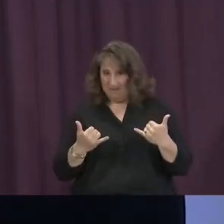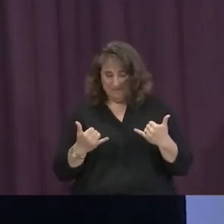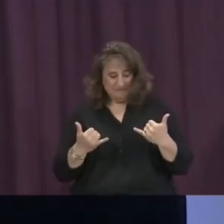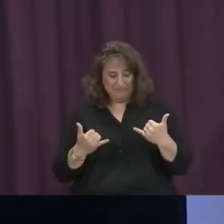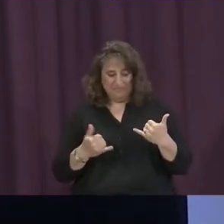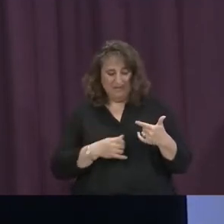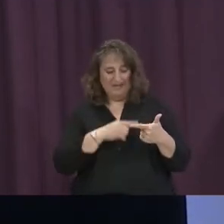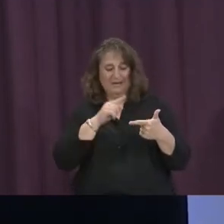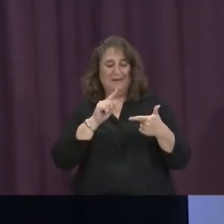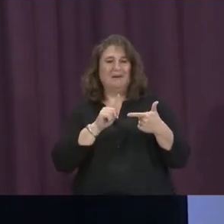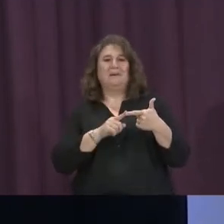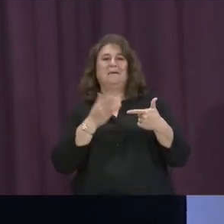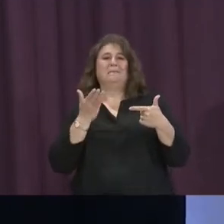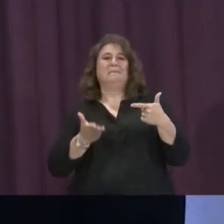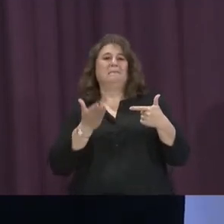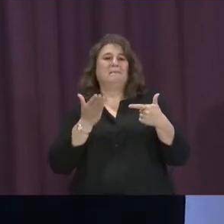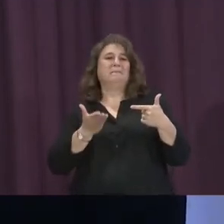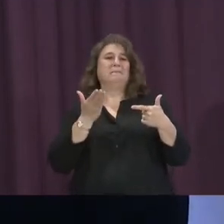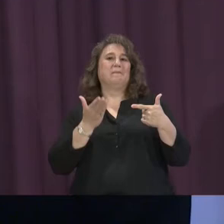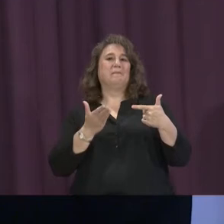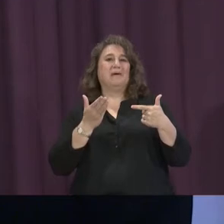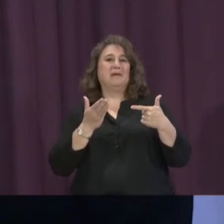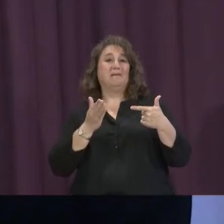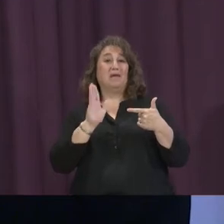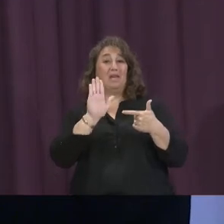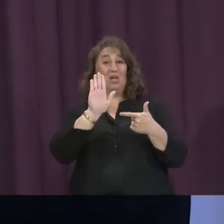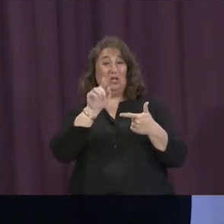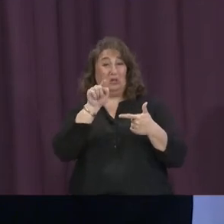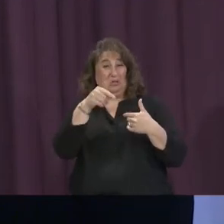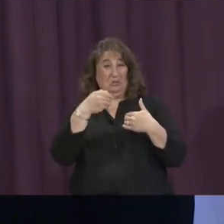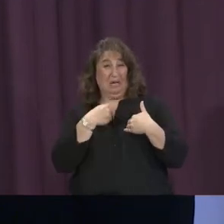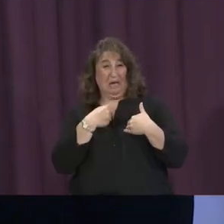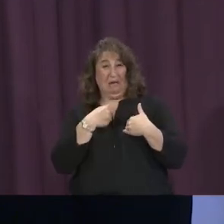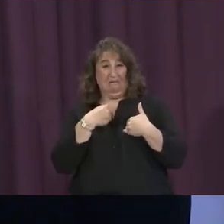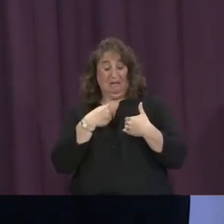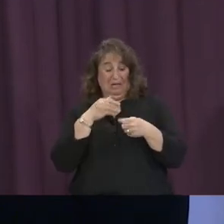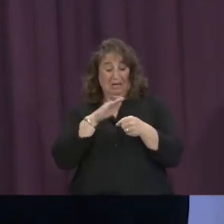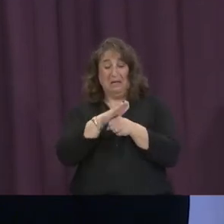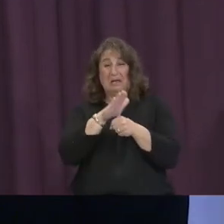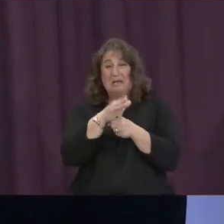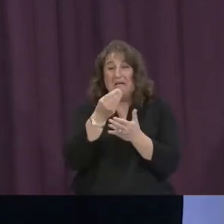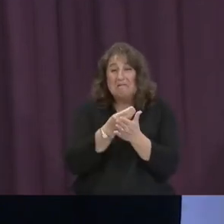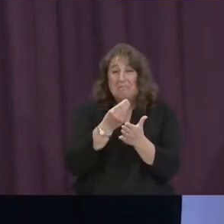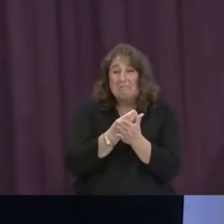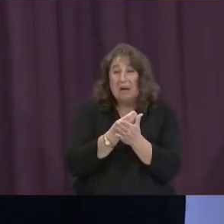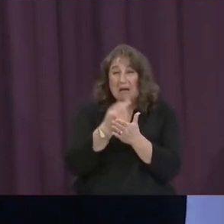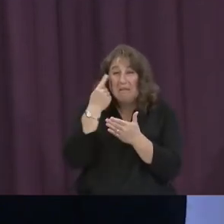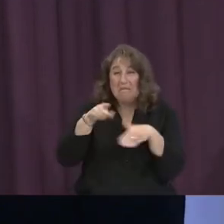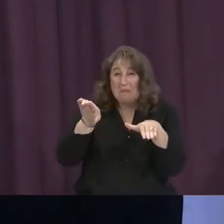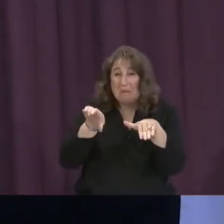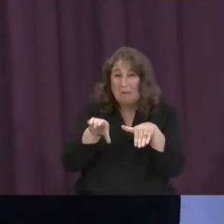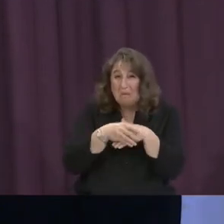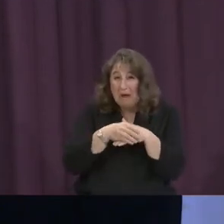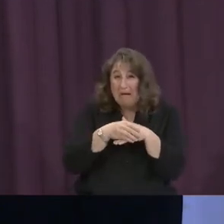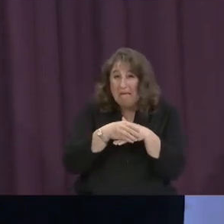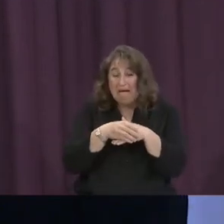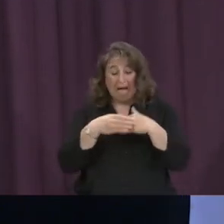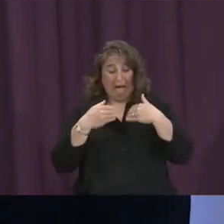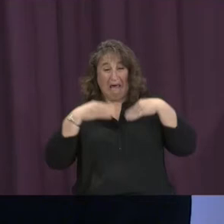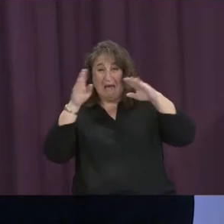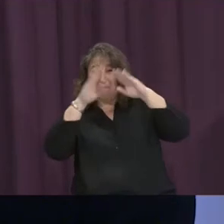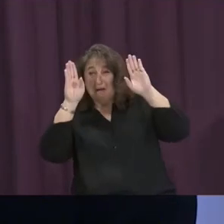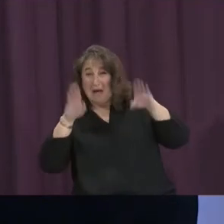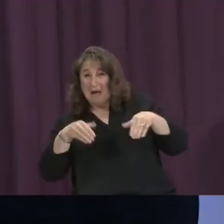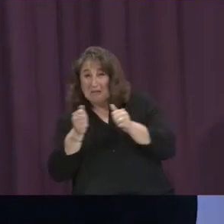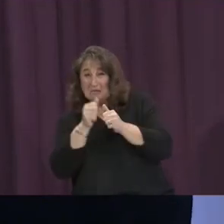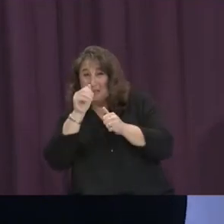have in that situation would be are your finances in line? Do you have enough money to get married and to have a house, you know,